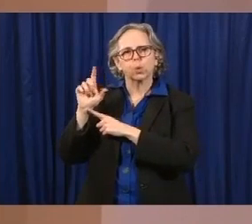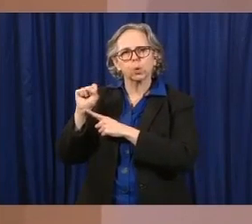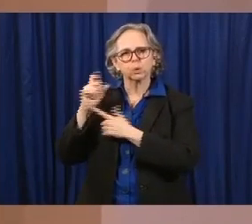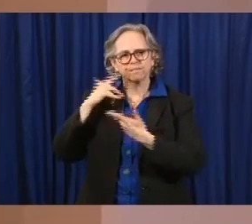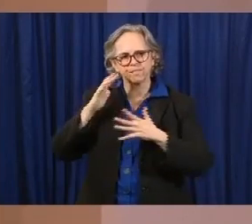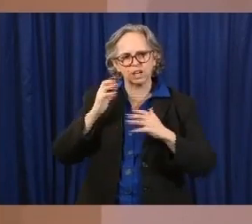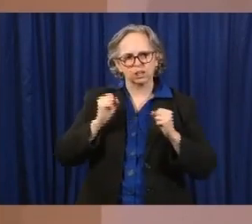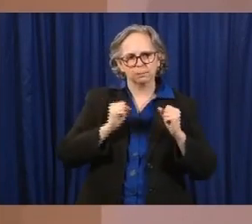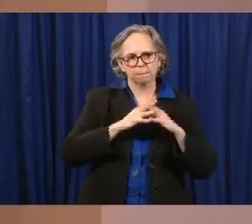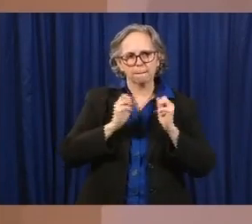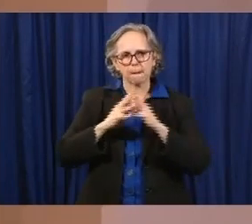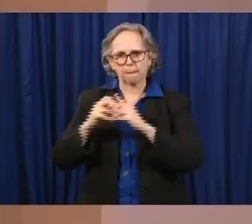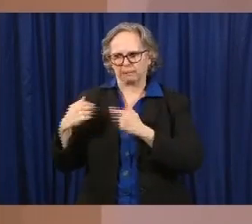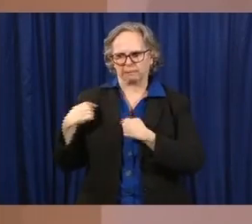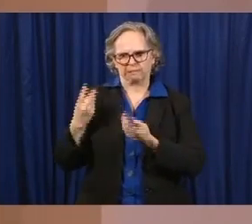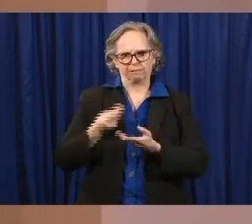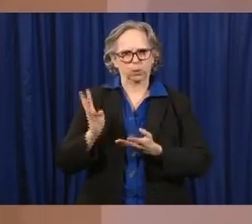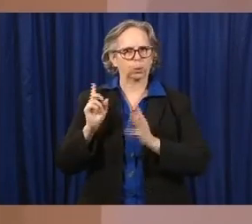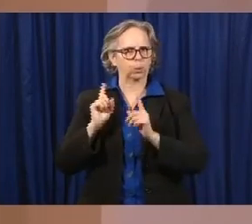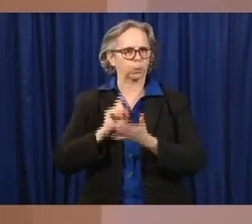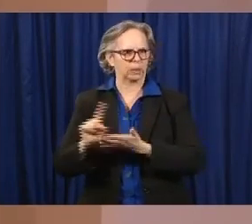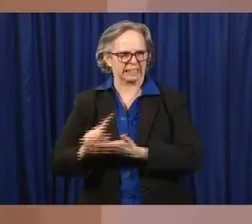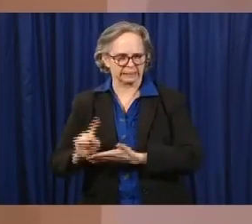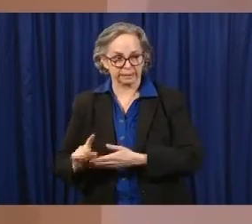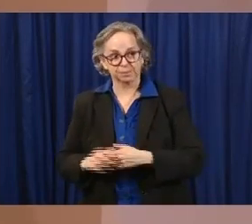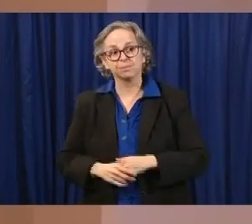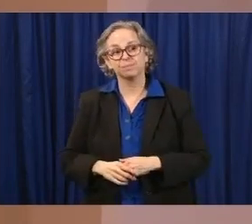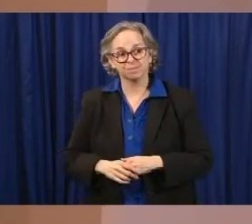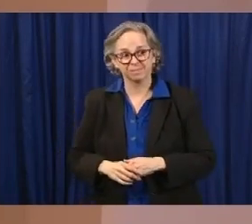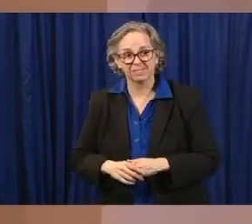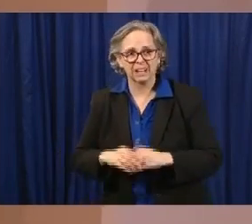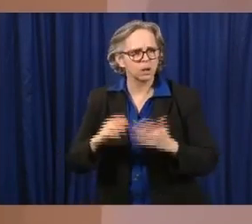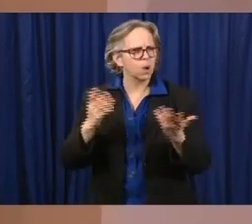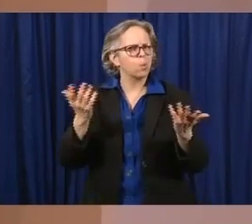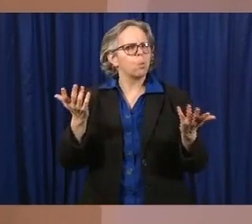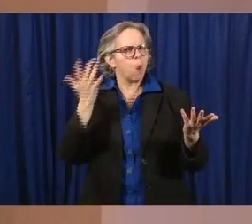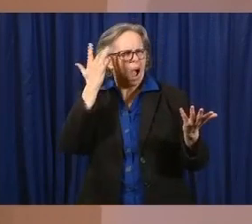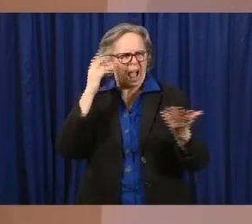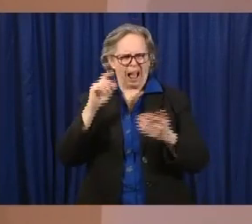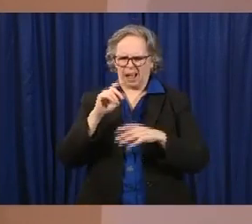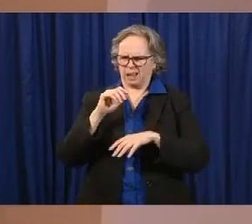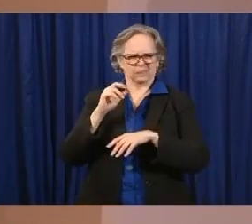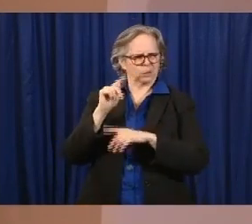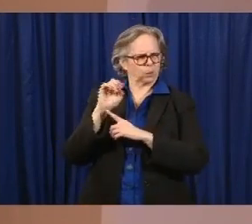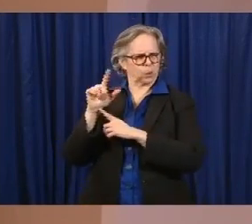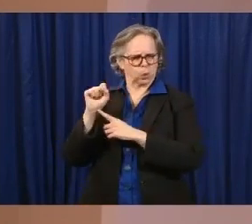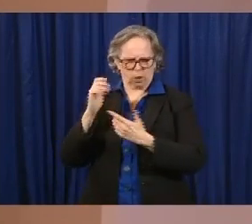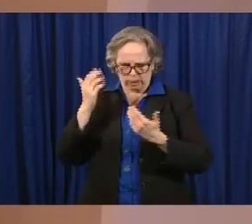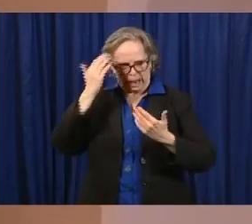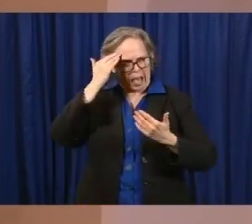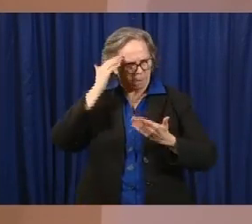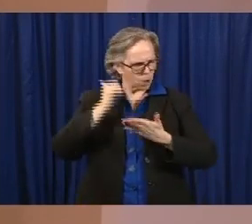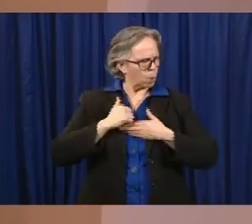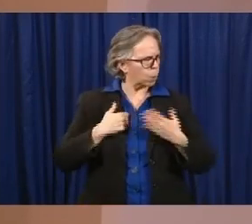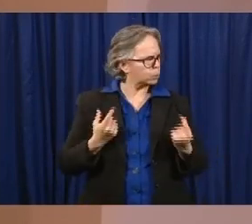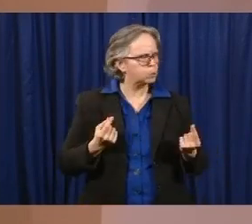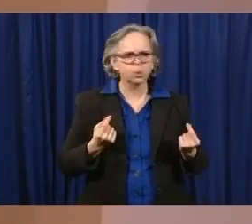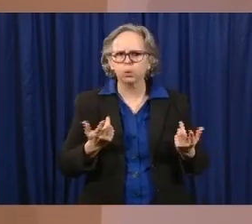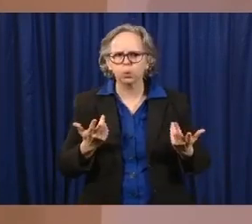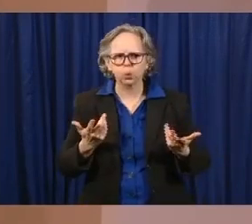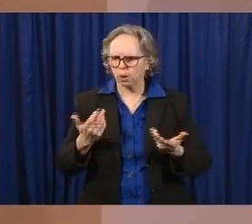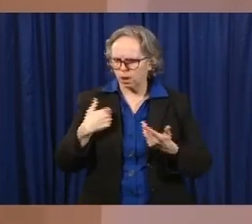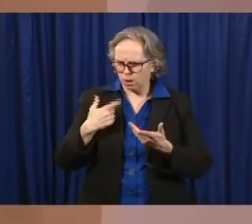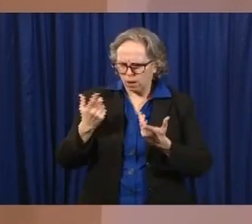few weeks to help you know how well they're working and what the results of those efforts are. Let me start with the Dispute